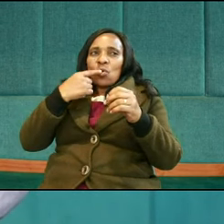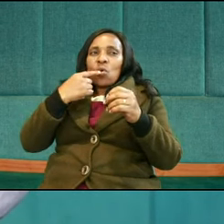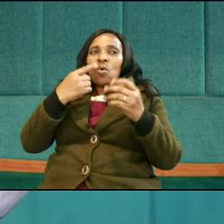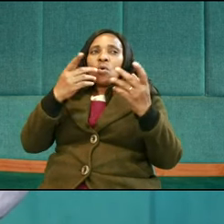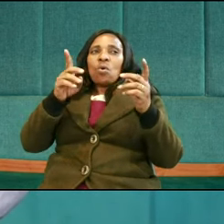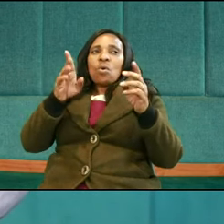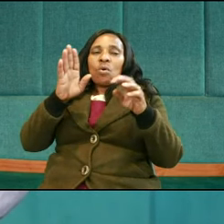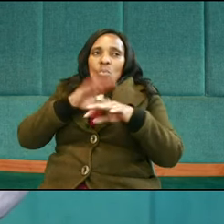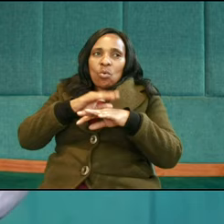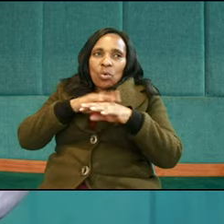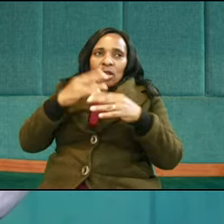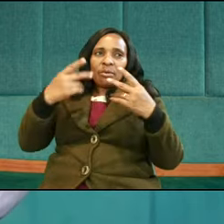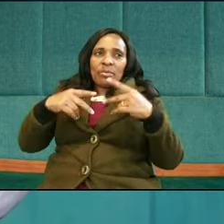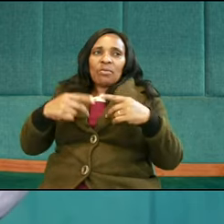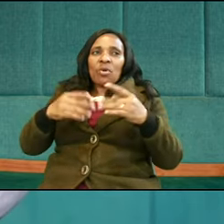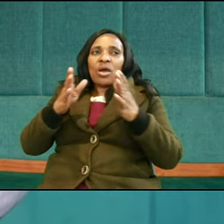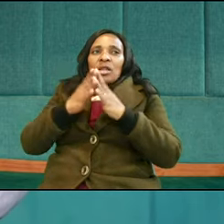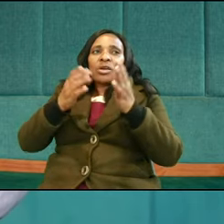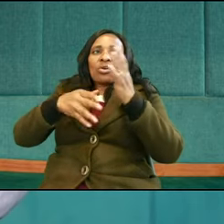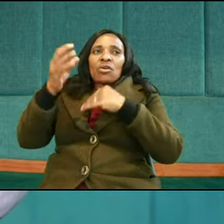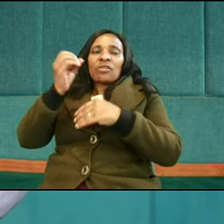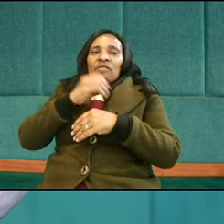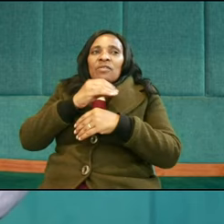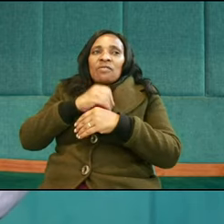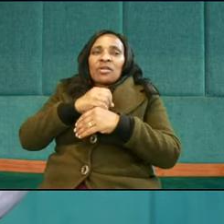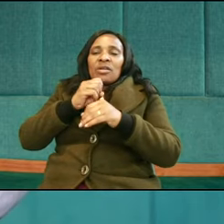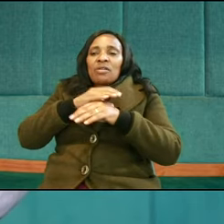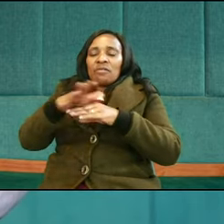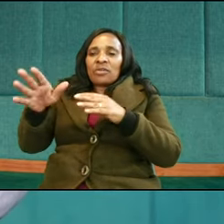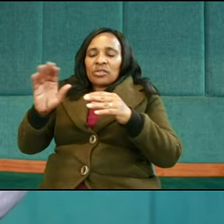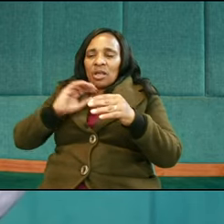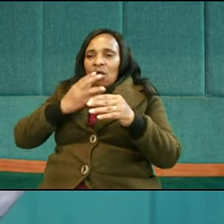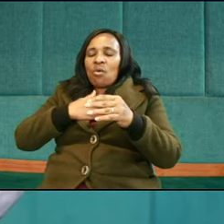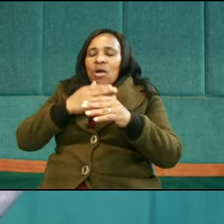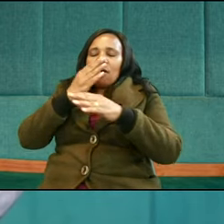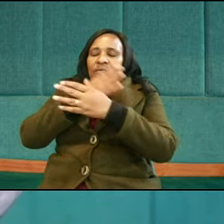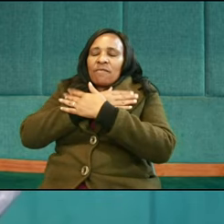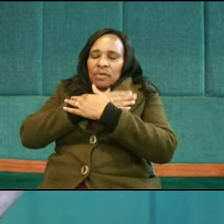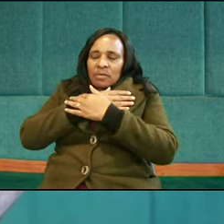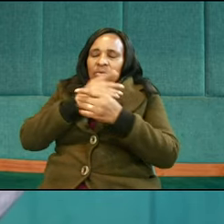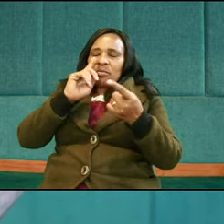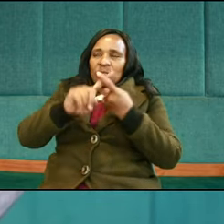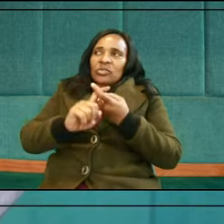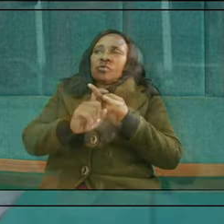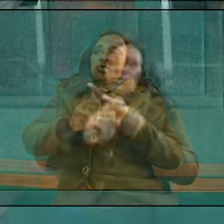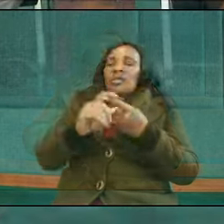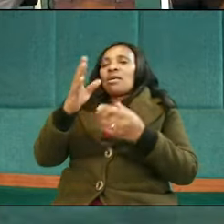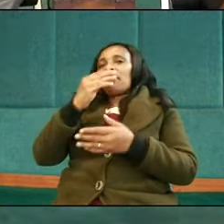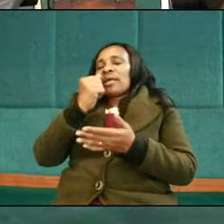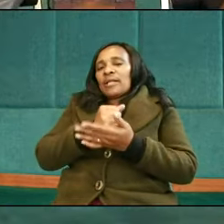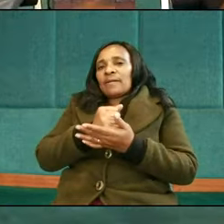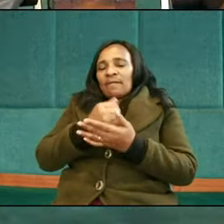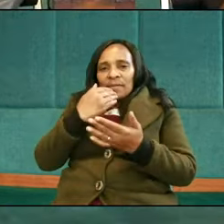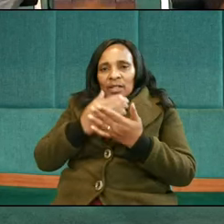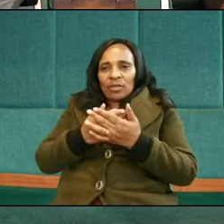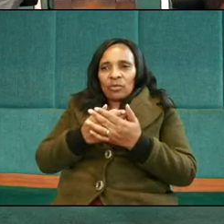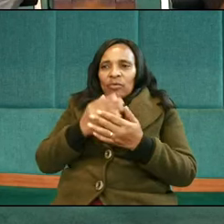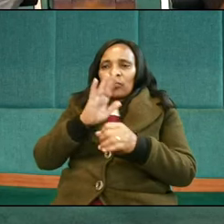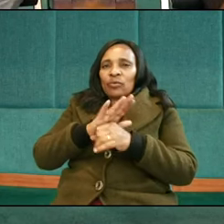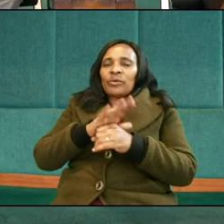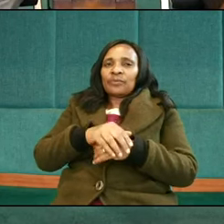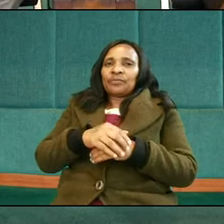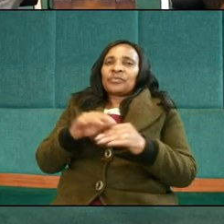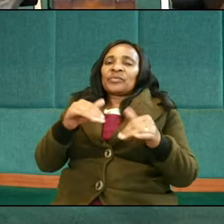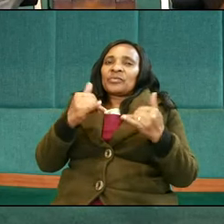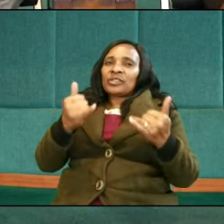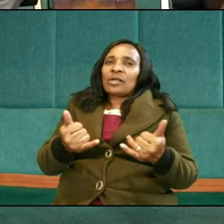if we are good people and God-fearing, we influence also our friends positively. Yes. Amen. Thank you very much for that, Peter.